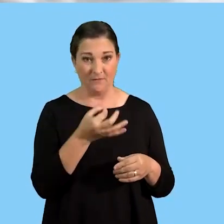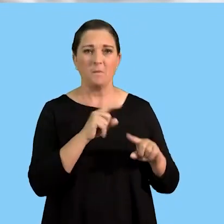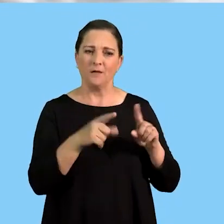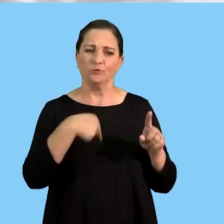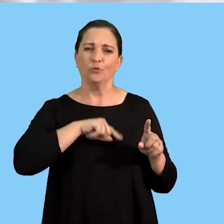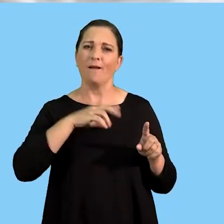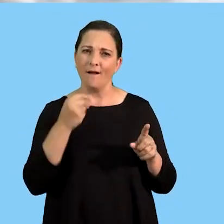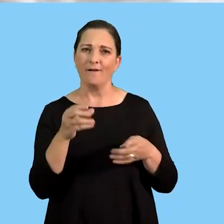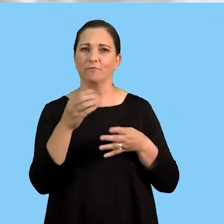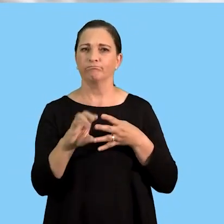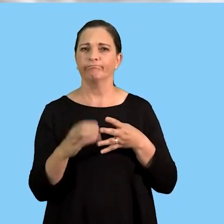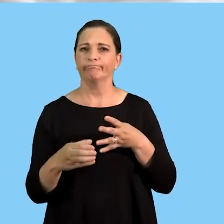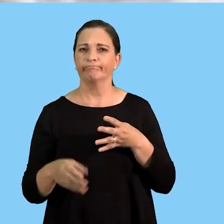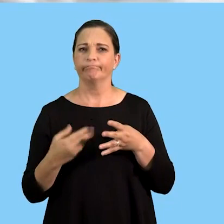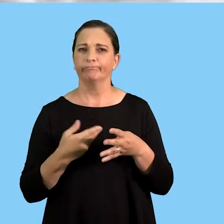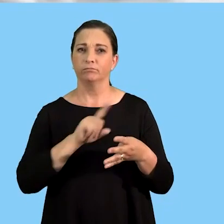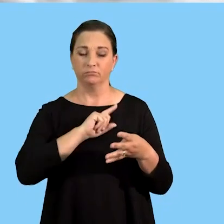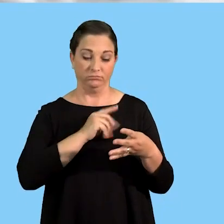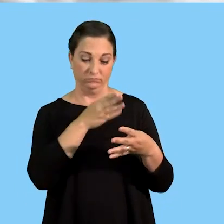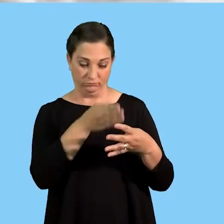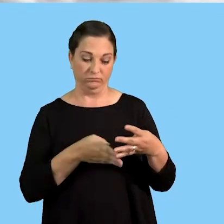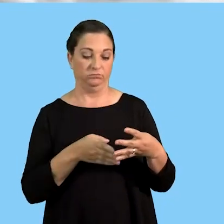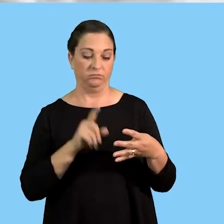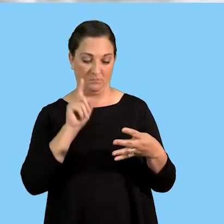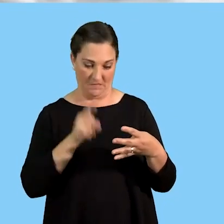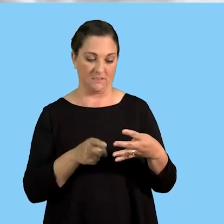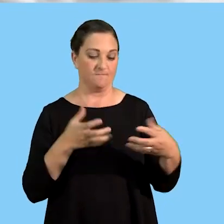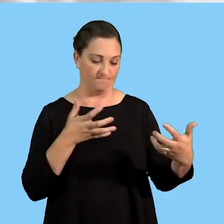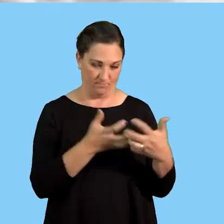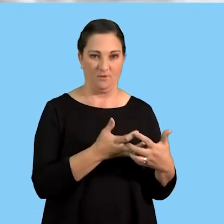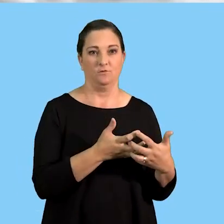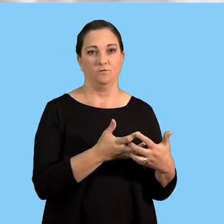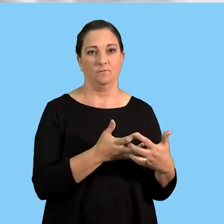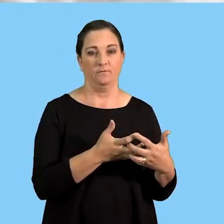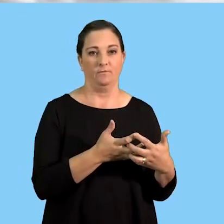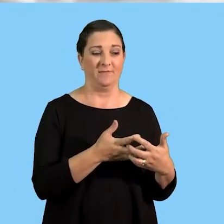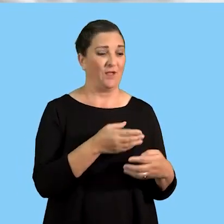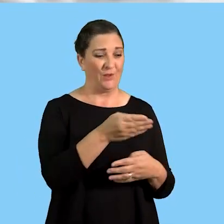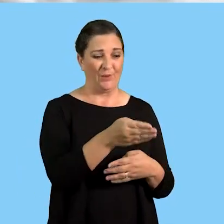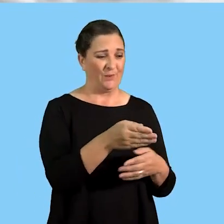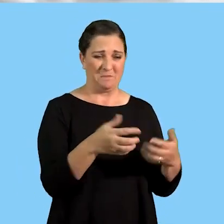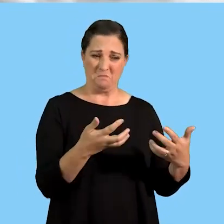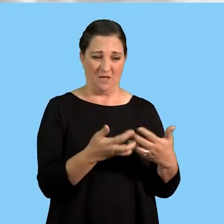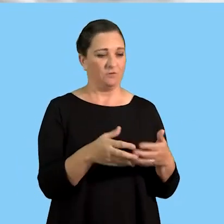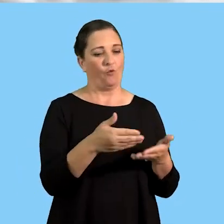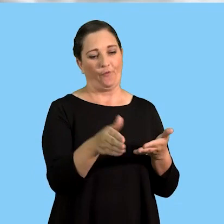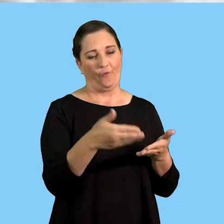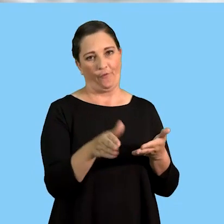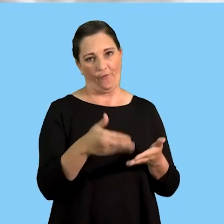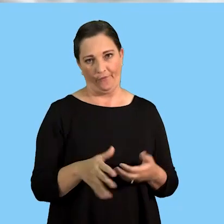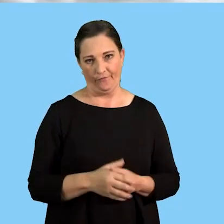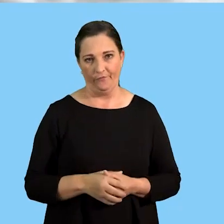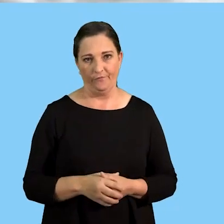we have a criteria, we are able to sort them out according to the ones that meet the criteria and the ones that